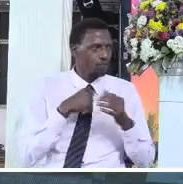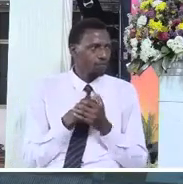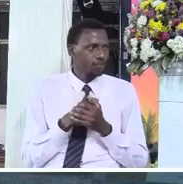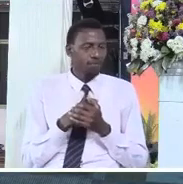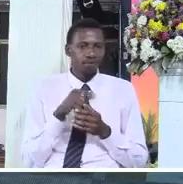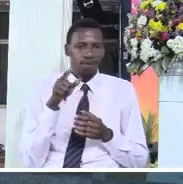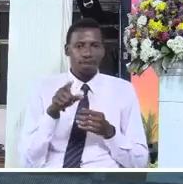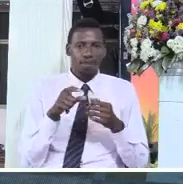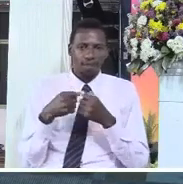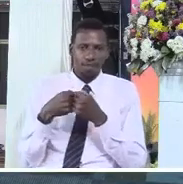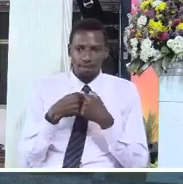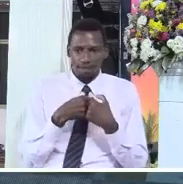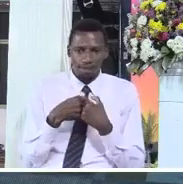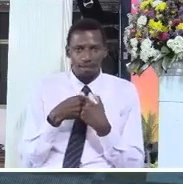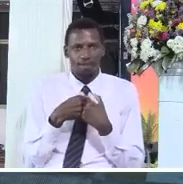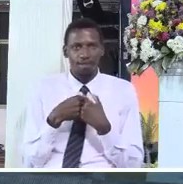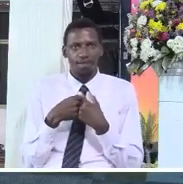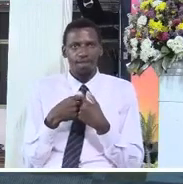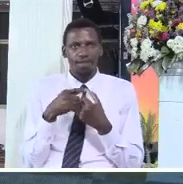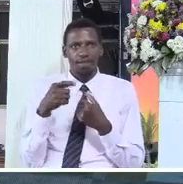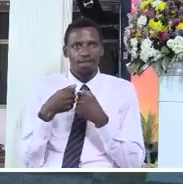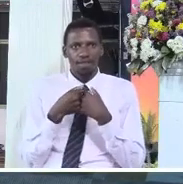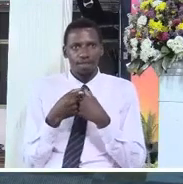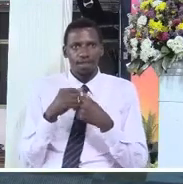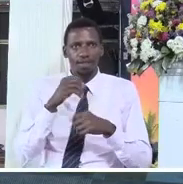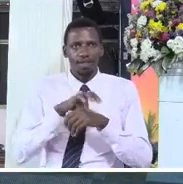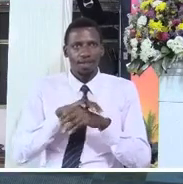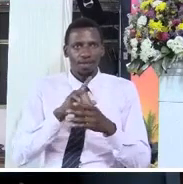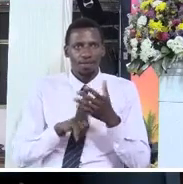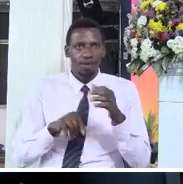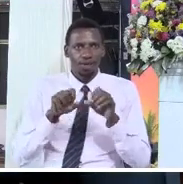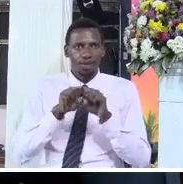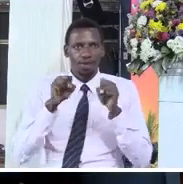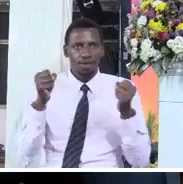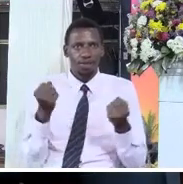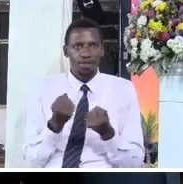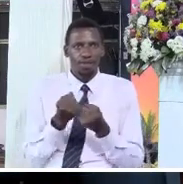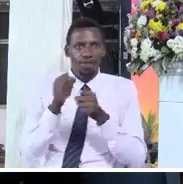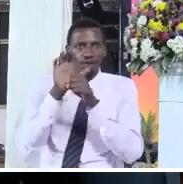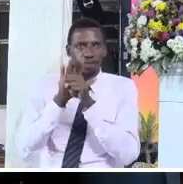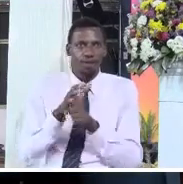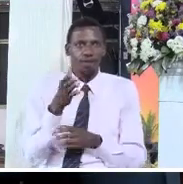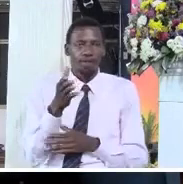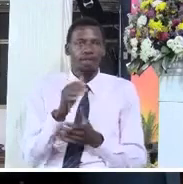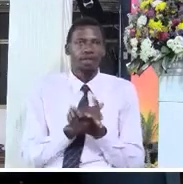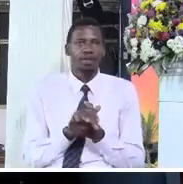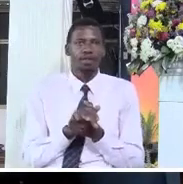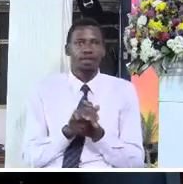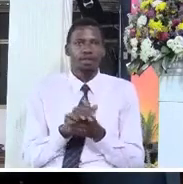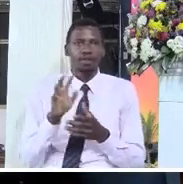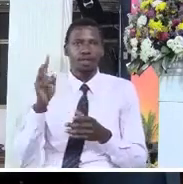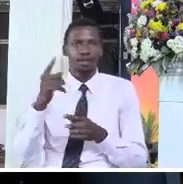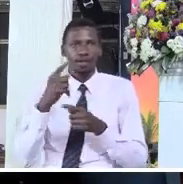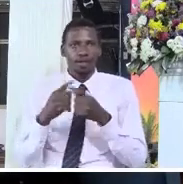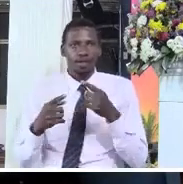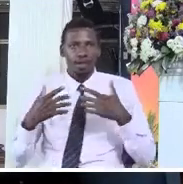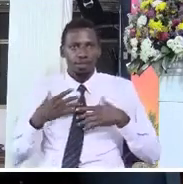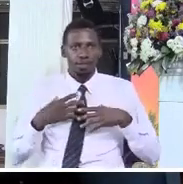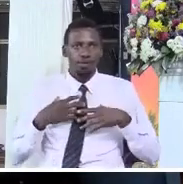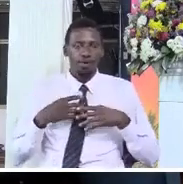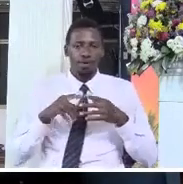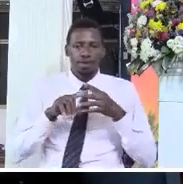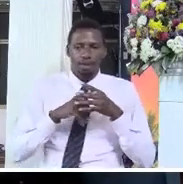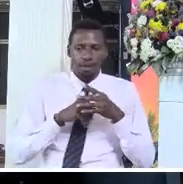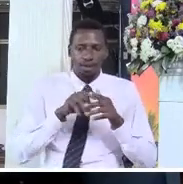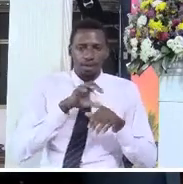that kind of challenge, you find social pressure is also there. For second year, people have started getting